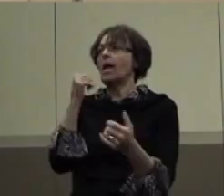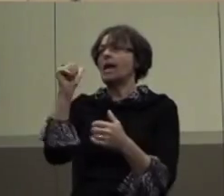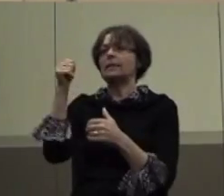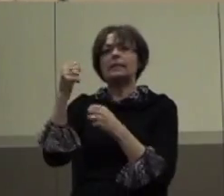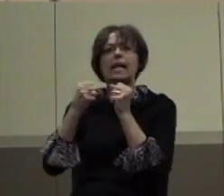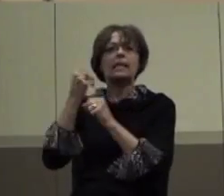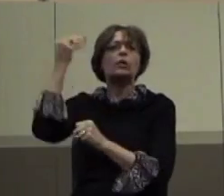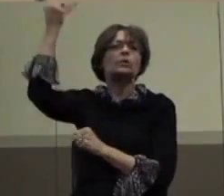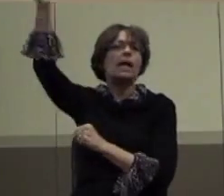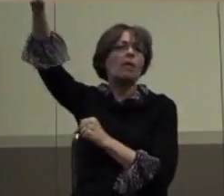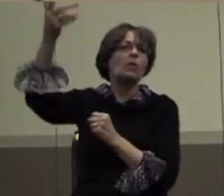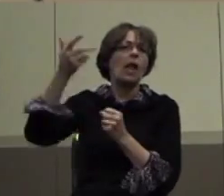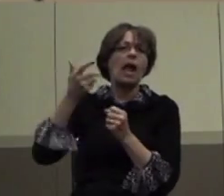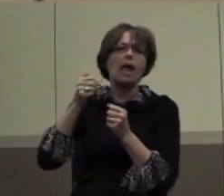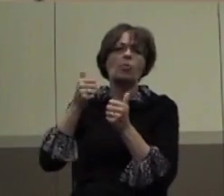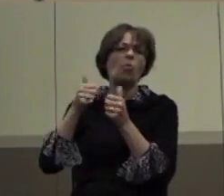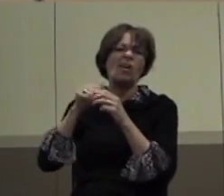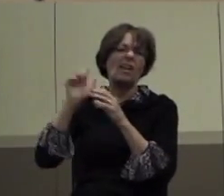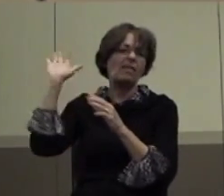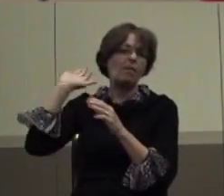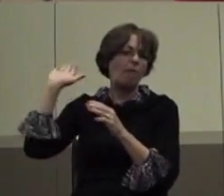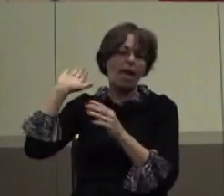the line or in the past, those kinds of things.